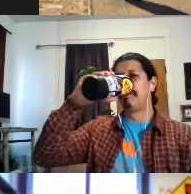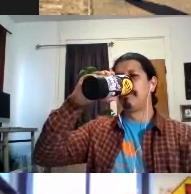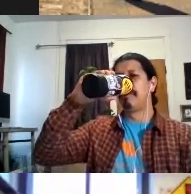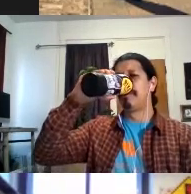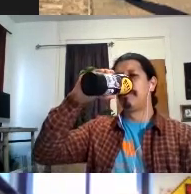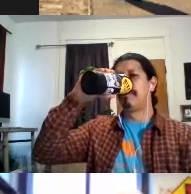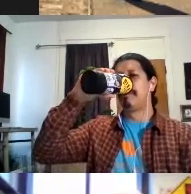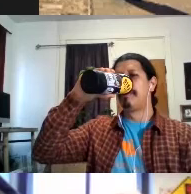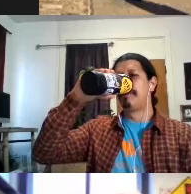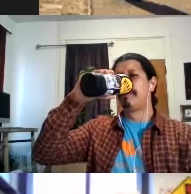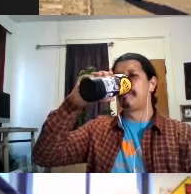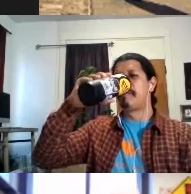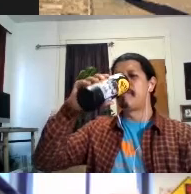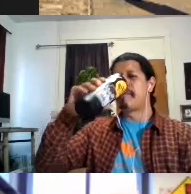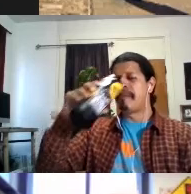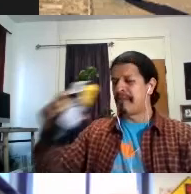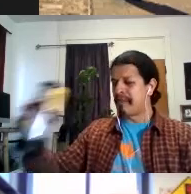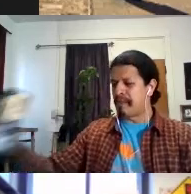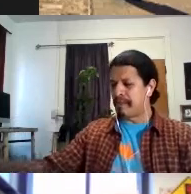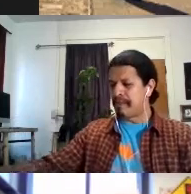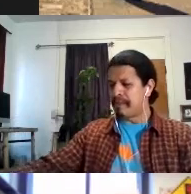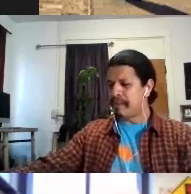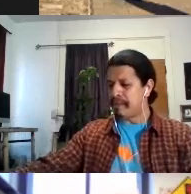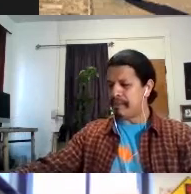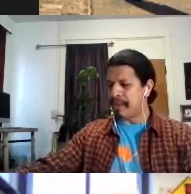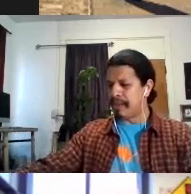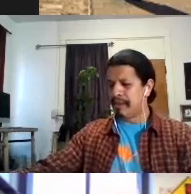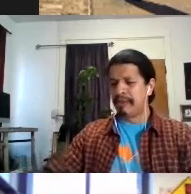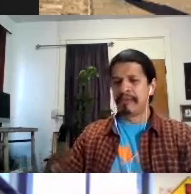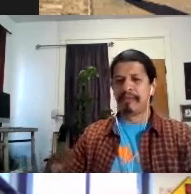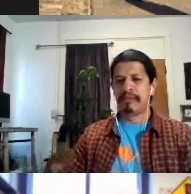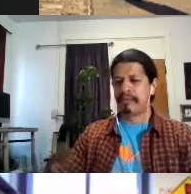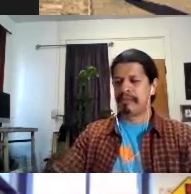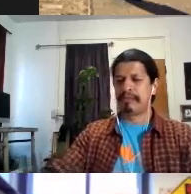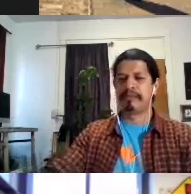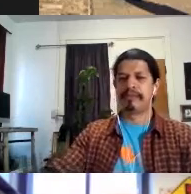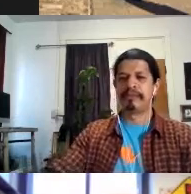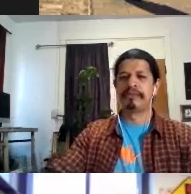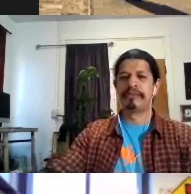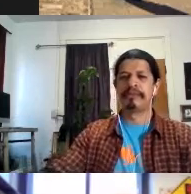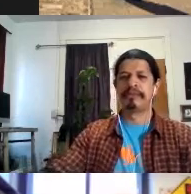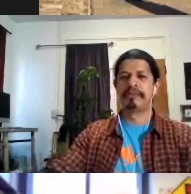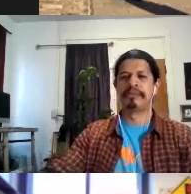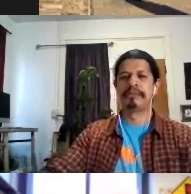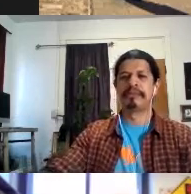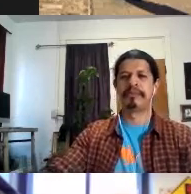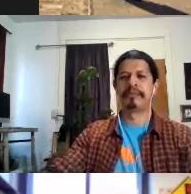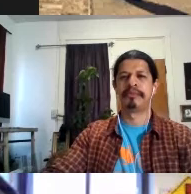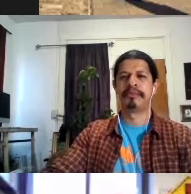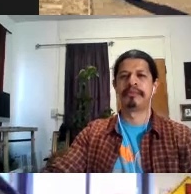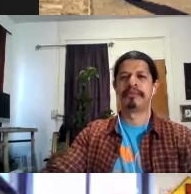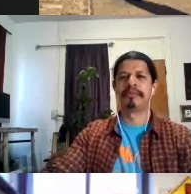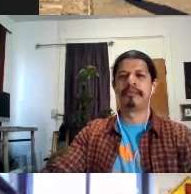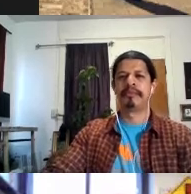would be one that unfortunately would have to go through another means. We will have traffic calming through this area.